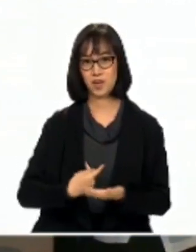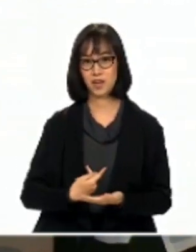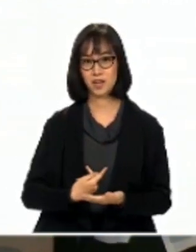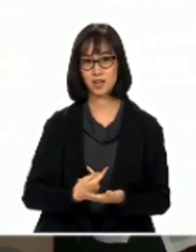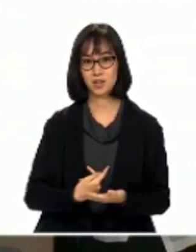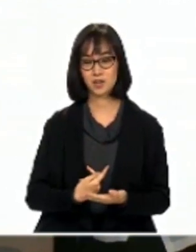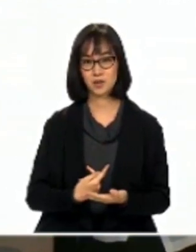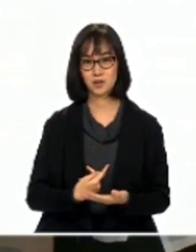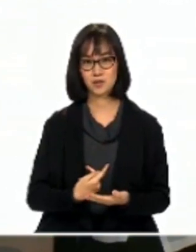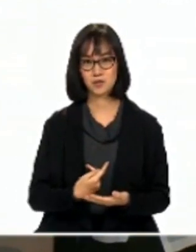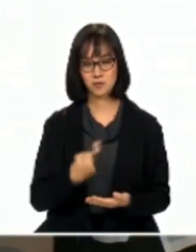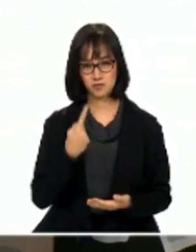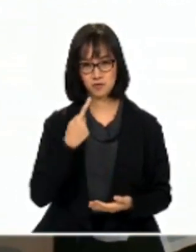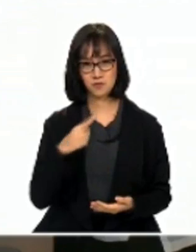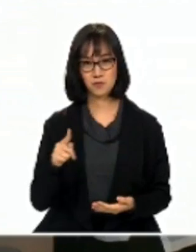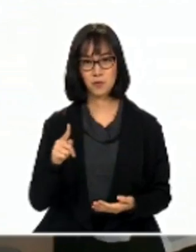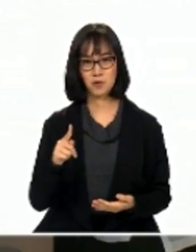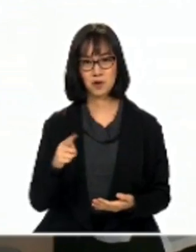for what I'm doing.